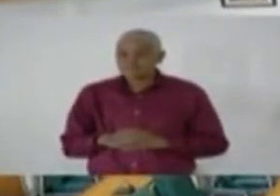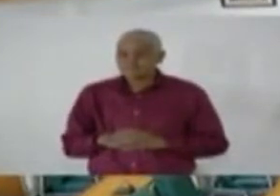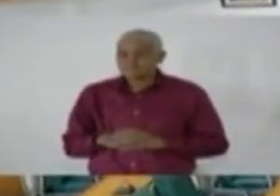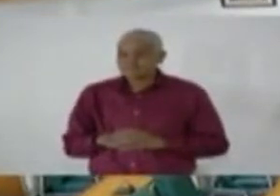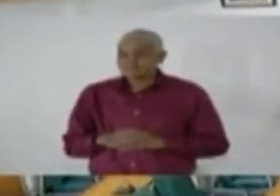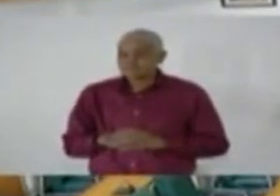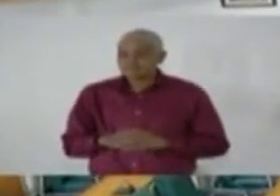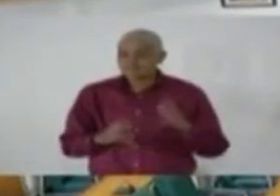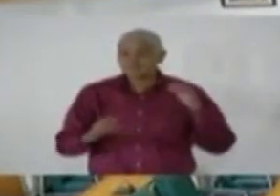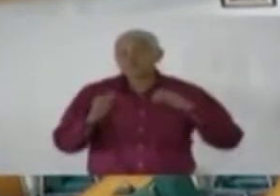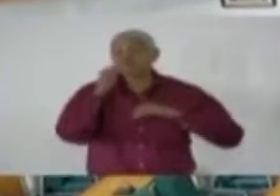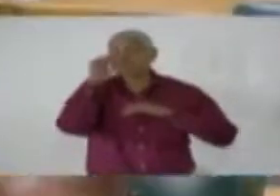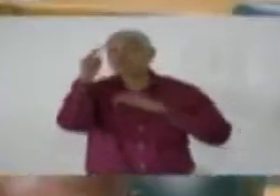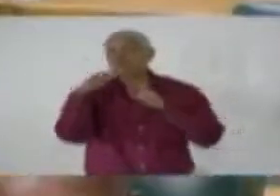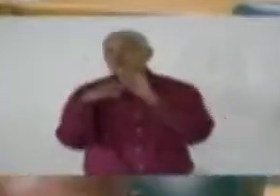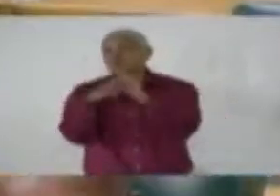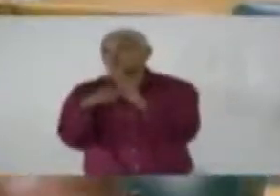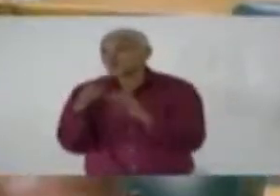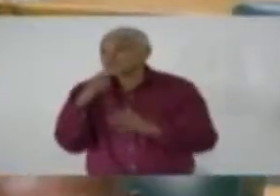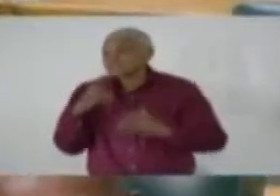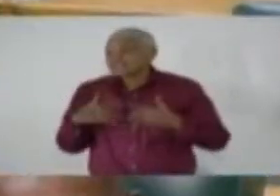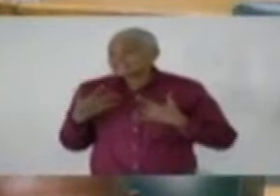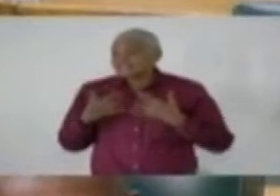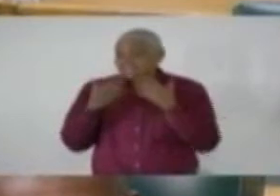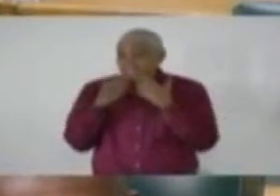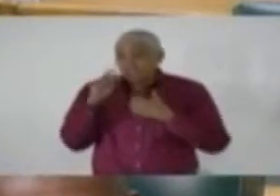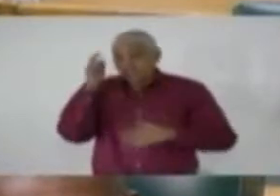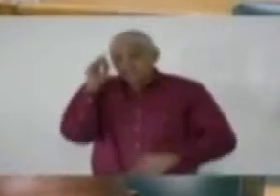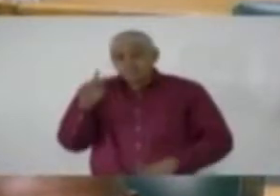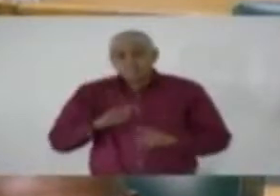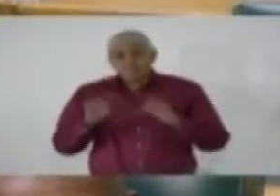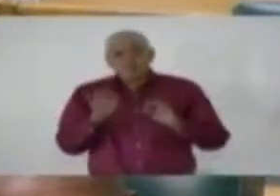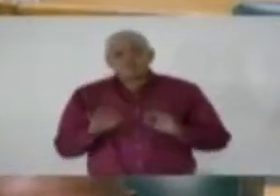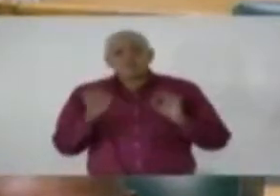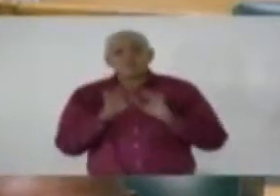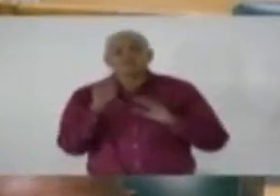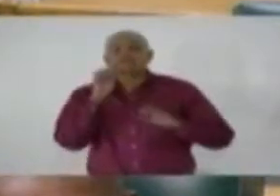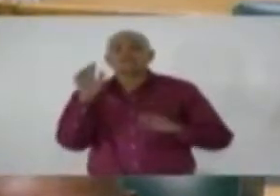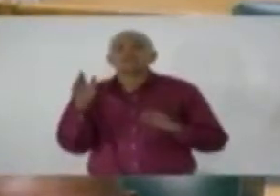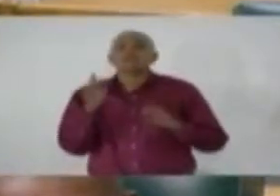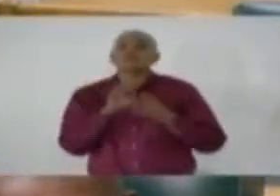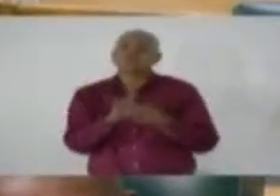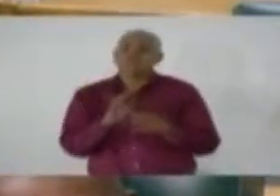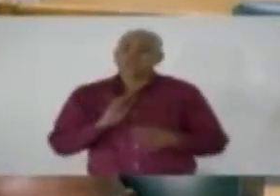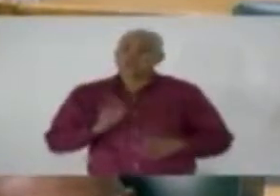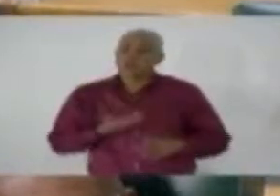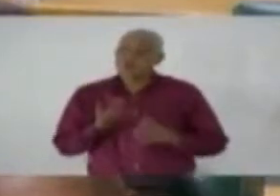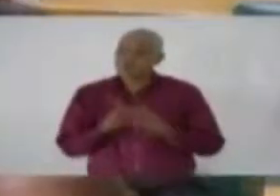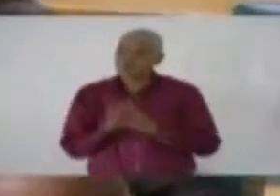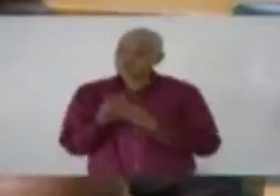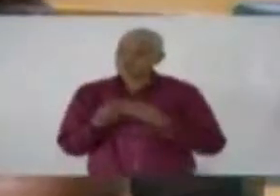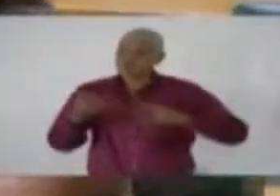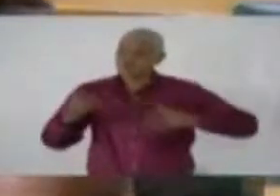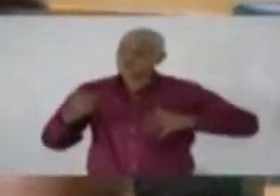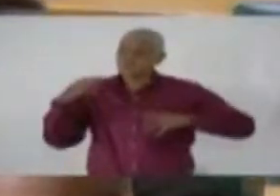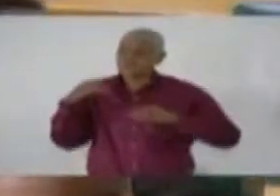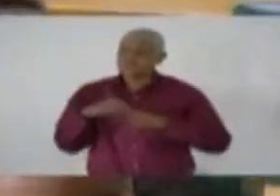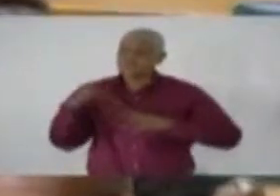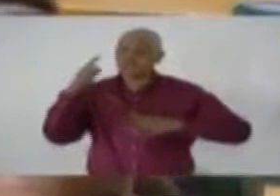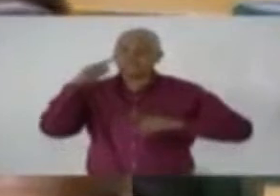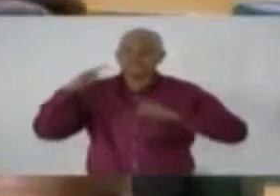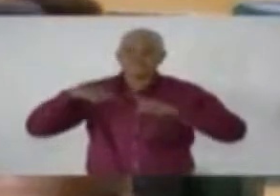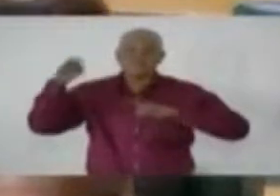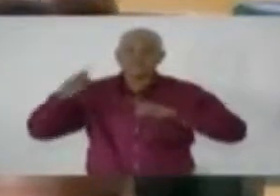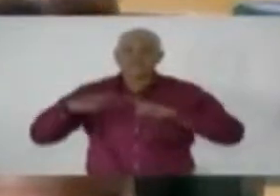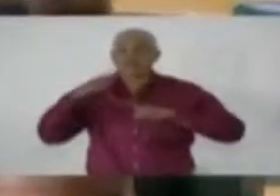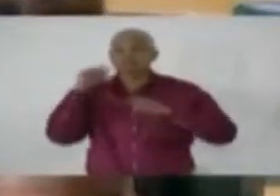which not only highlighted the caring side of the government, but the important imperatives regarding our growth, which is part of the cycle of